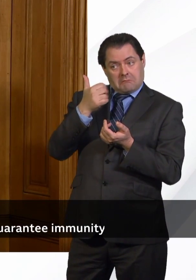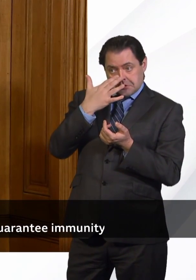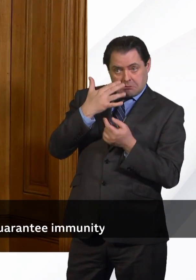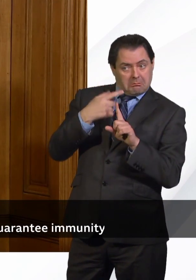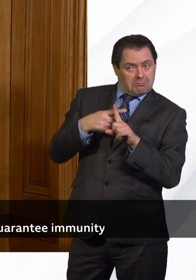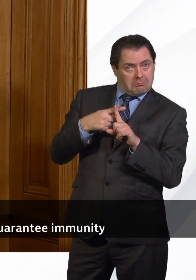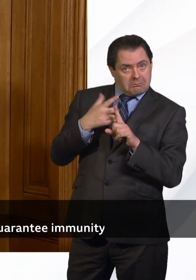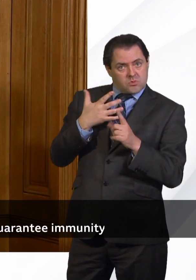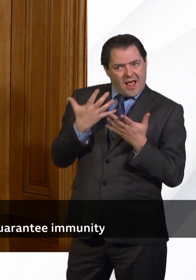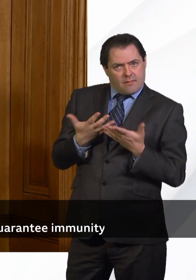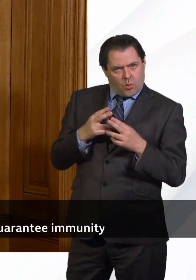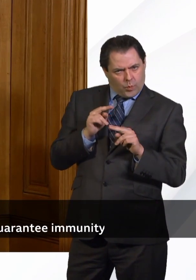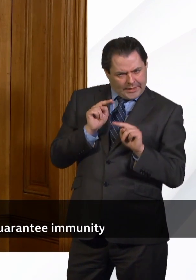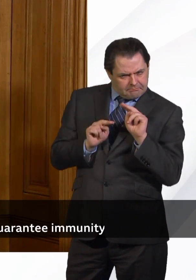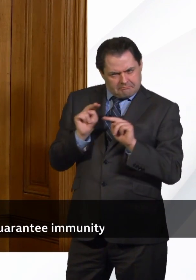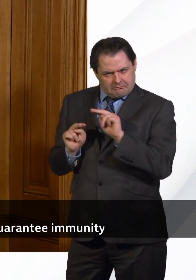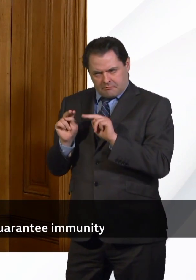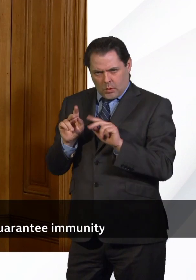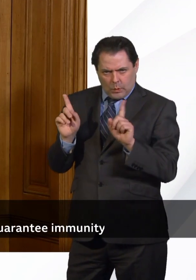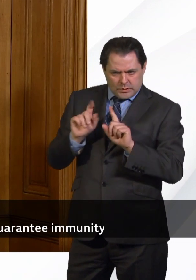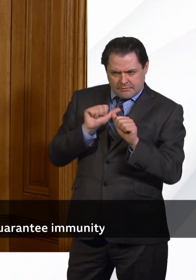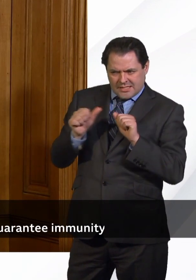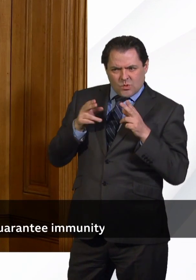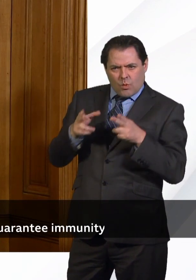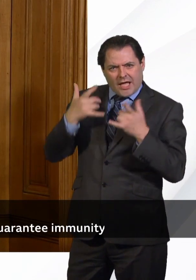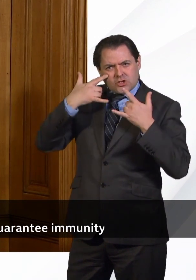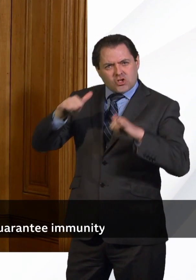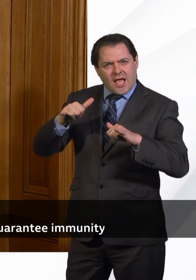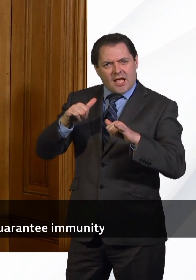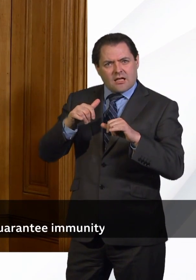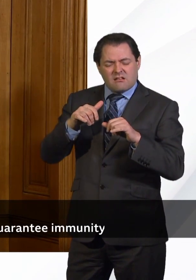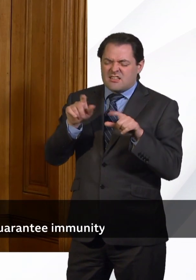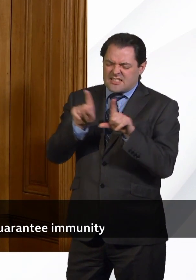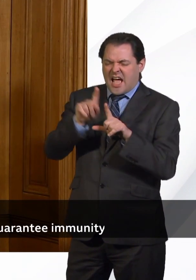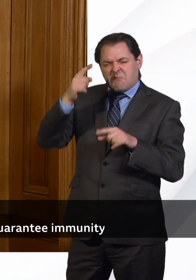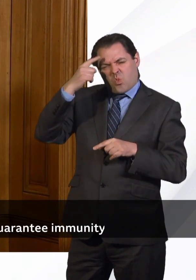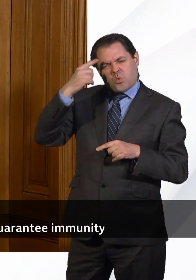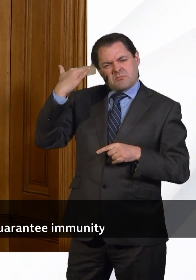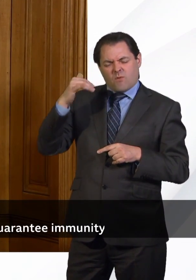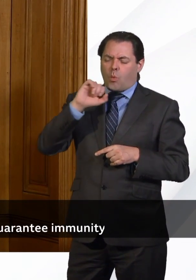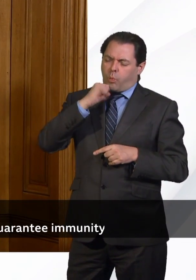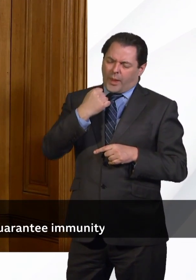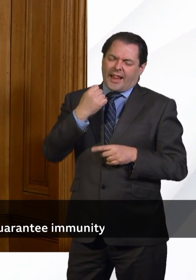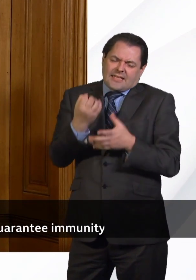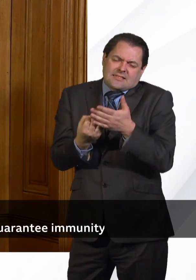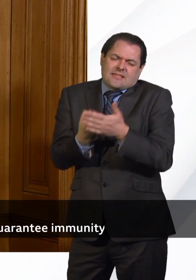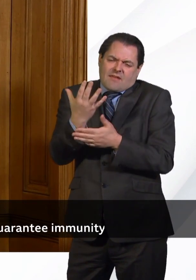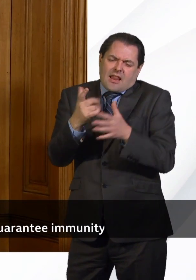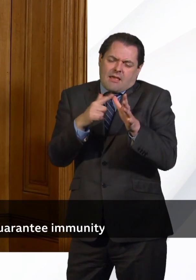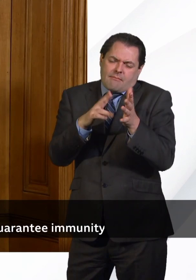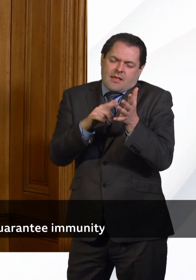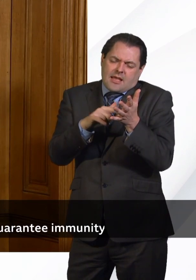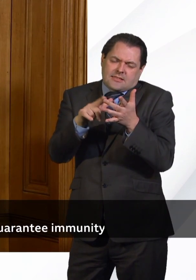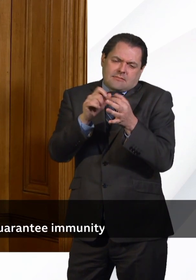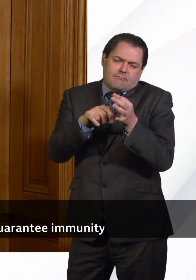being evaluated. So I think in general, we can say, as we thought, that there would be antibody tests available when we needed them, and